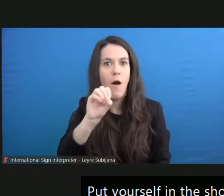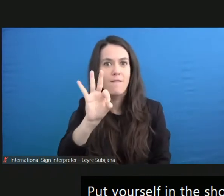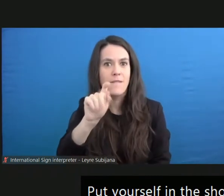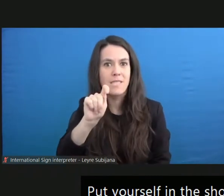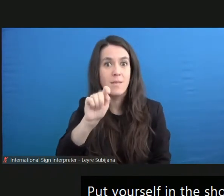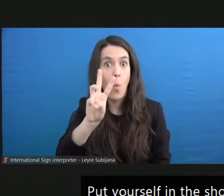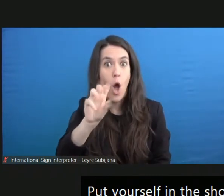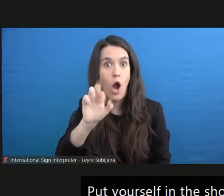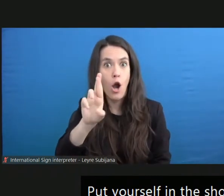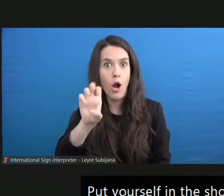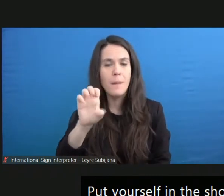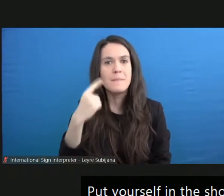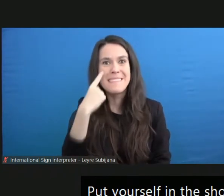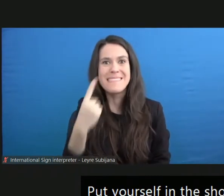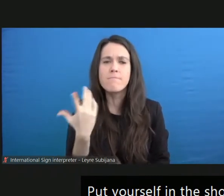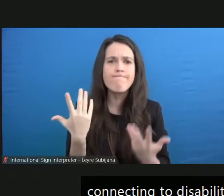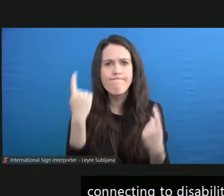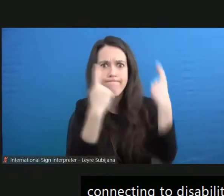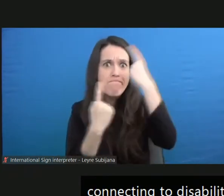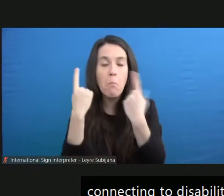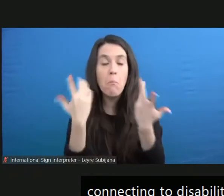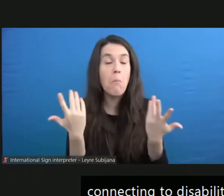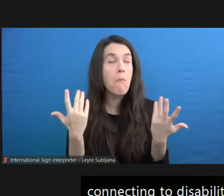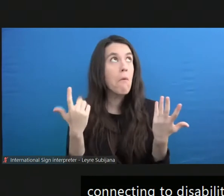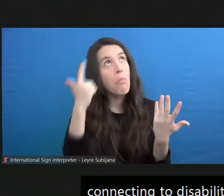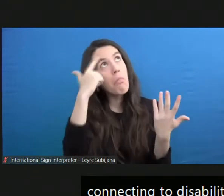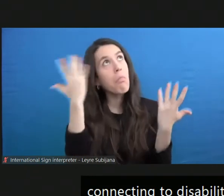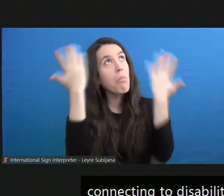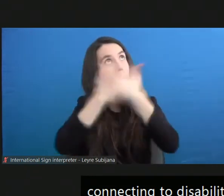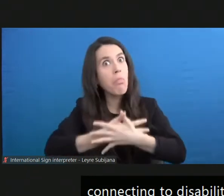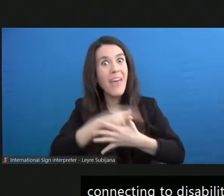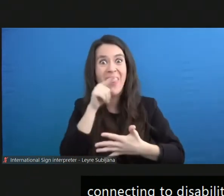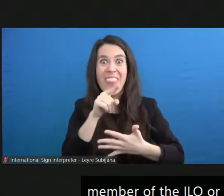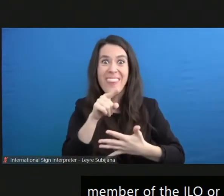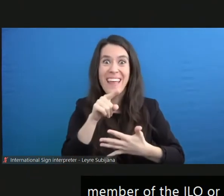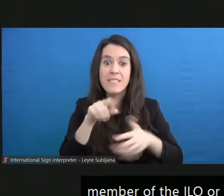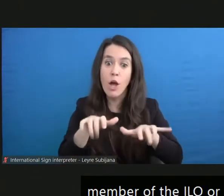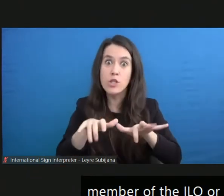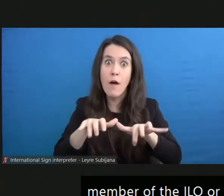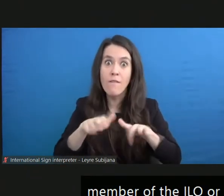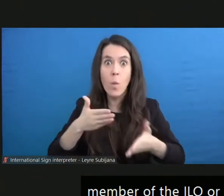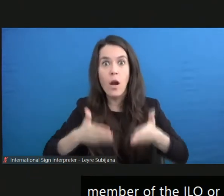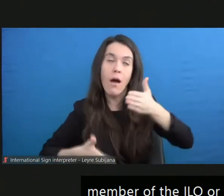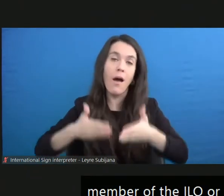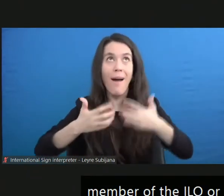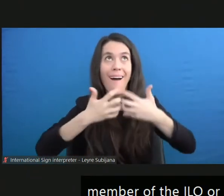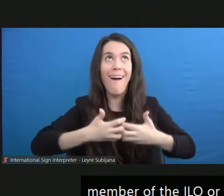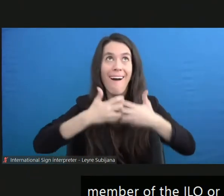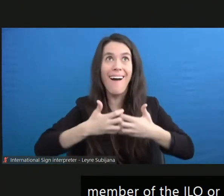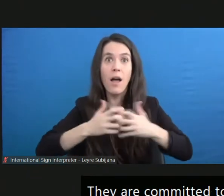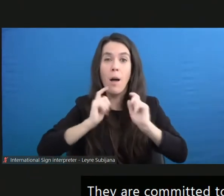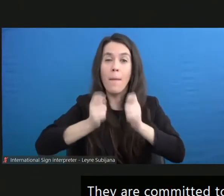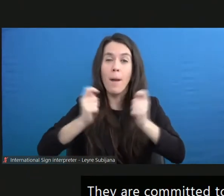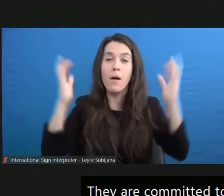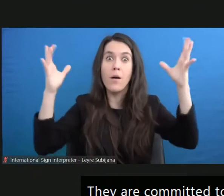the knowledge of our colleagues, this new software is leading to the exclusion, to not giving candidates,